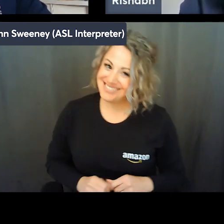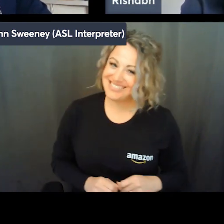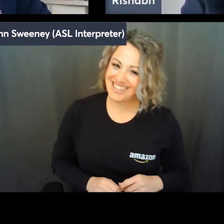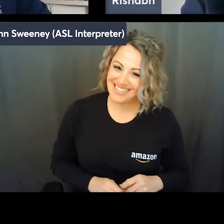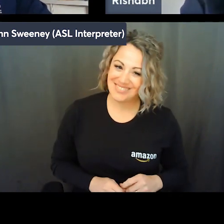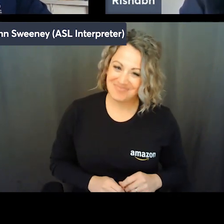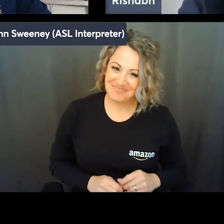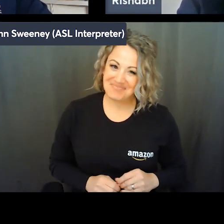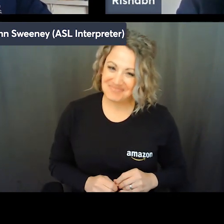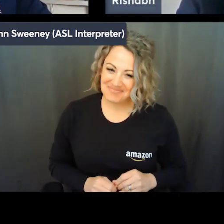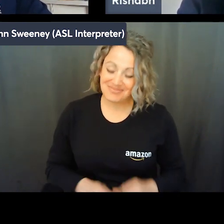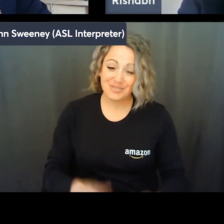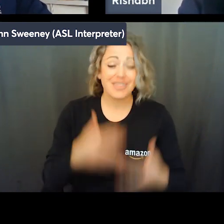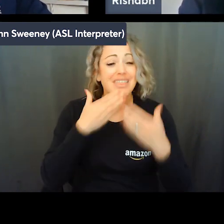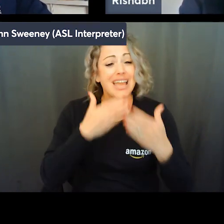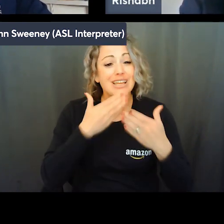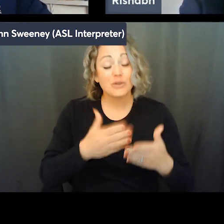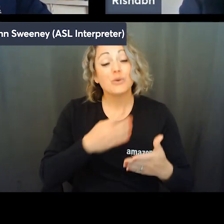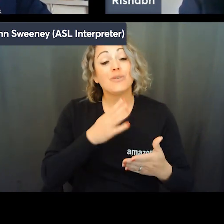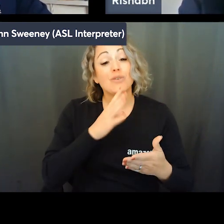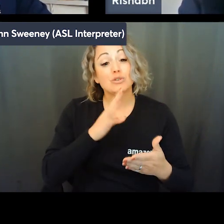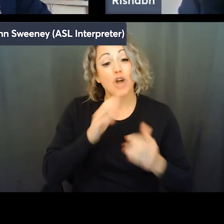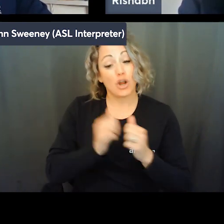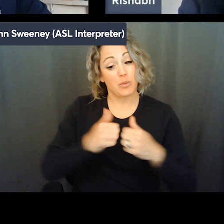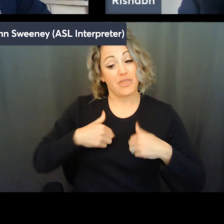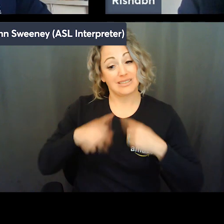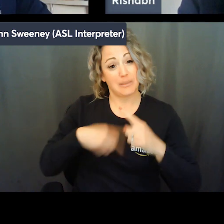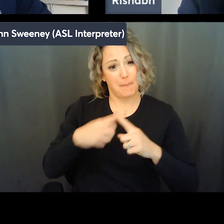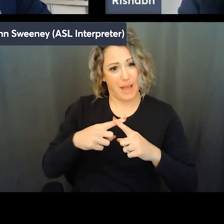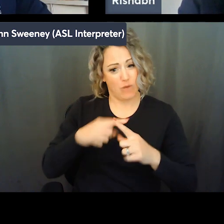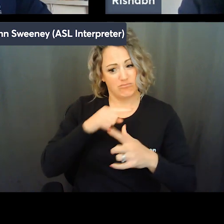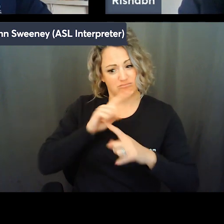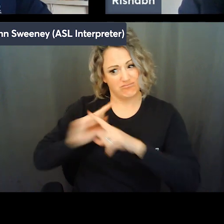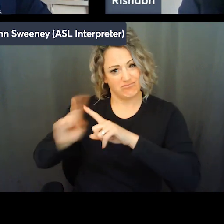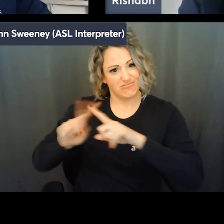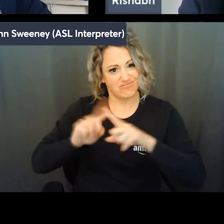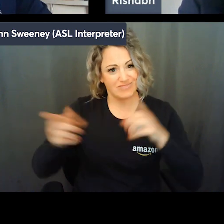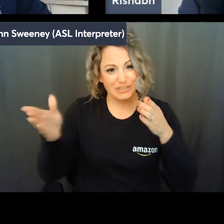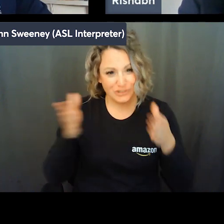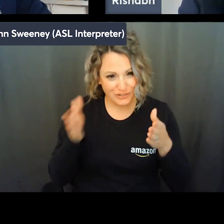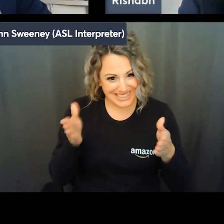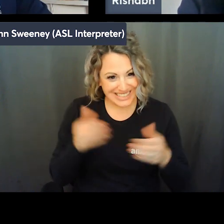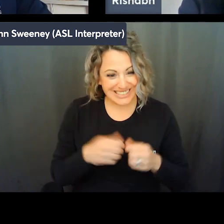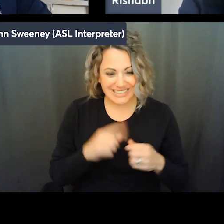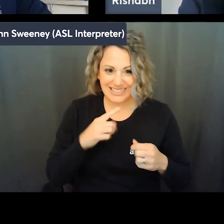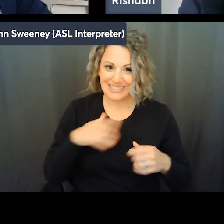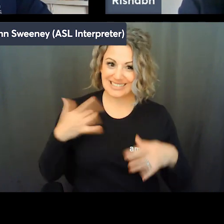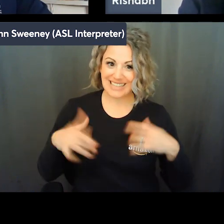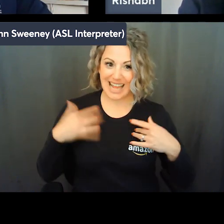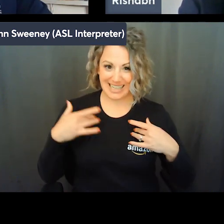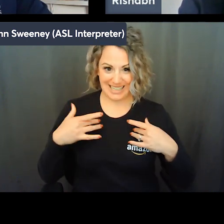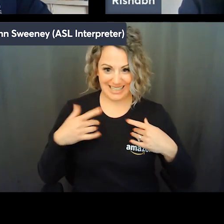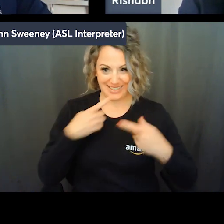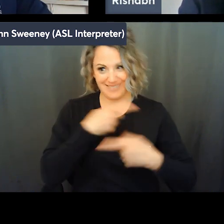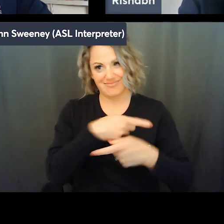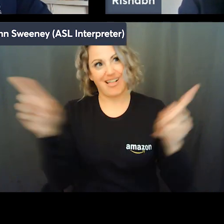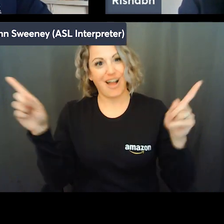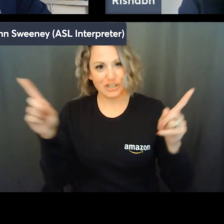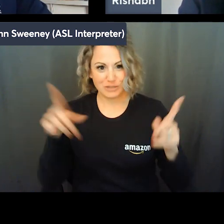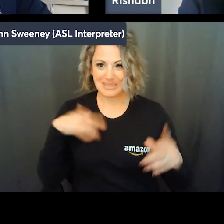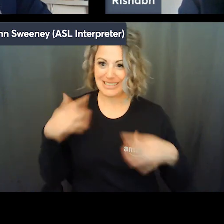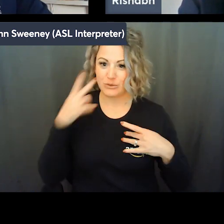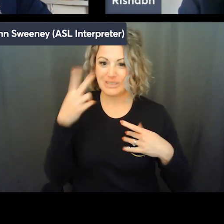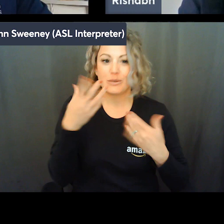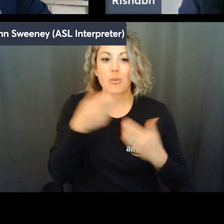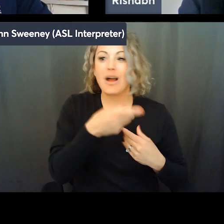Beautiful. Well, thanks so much for talking to us about your service today. I'm excited about this launch. Excited to see what customers can build with